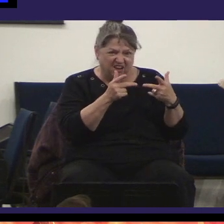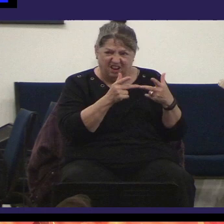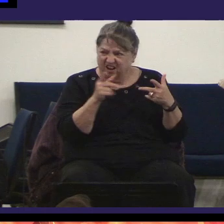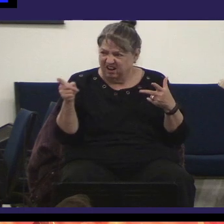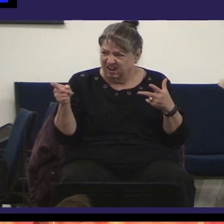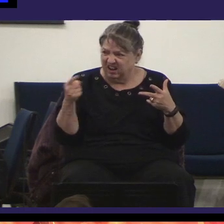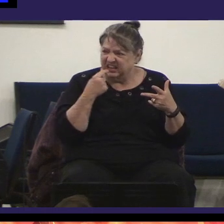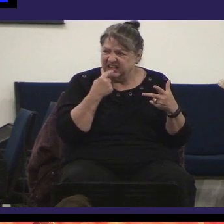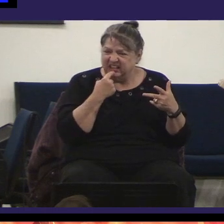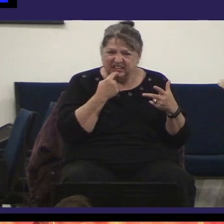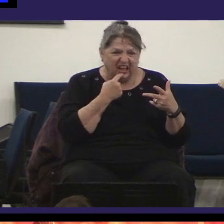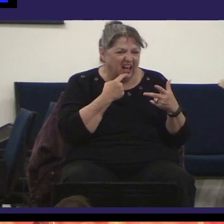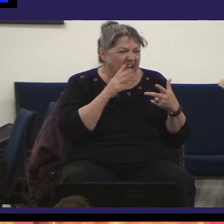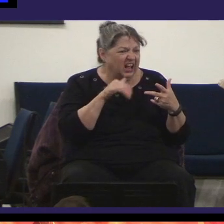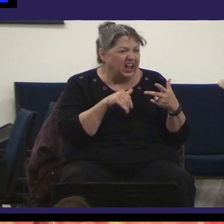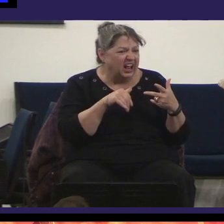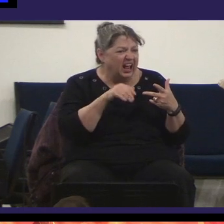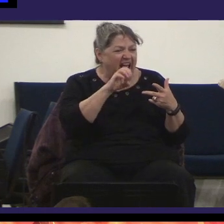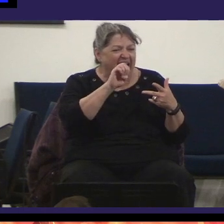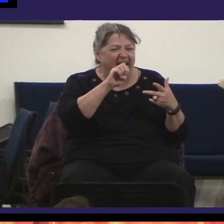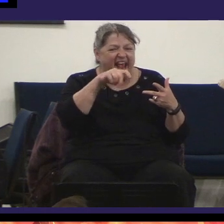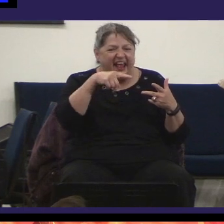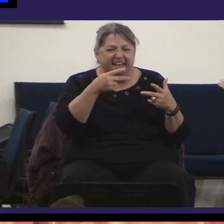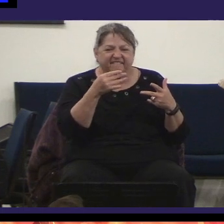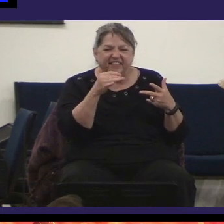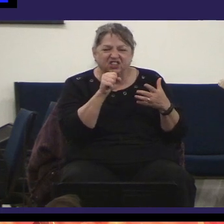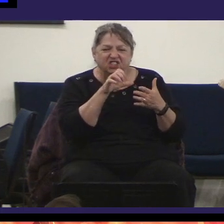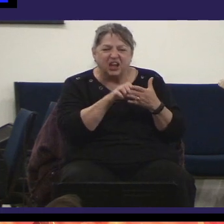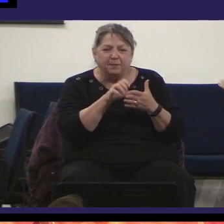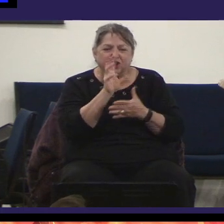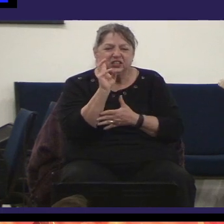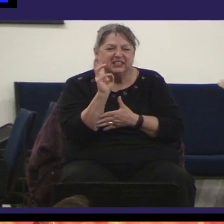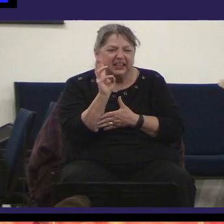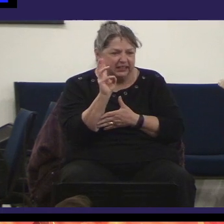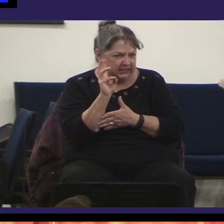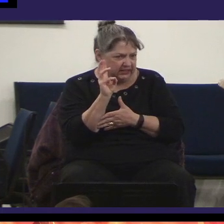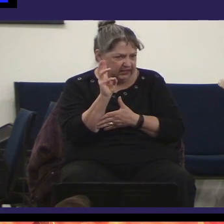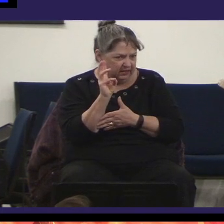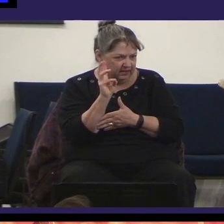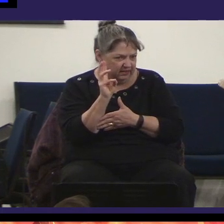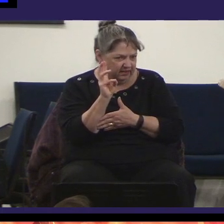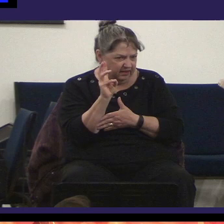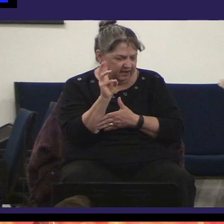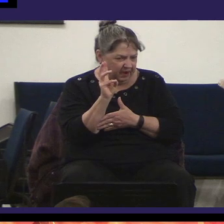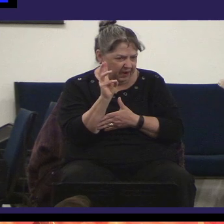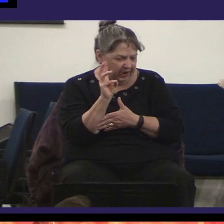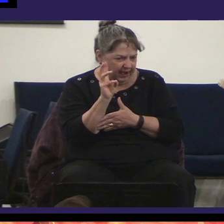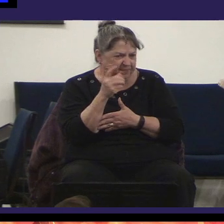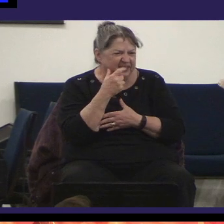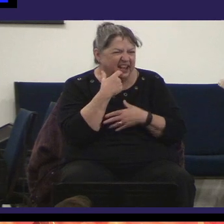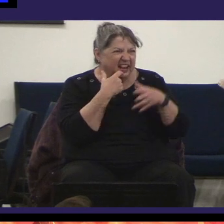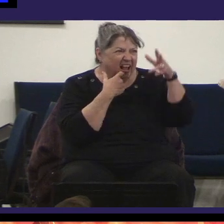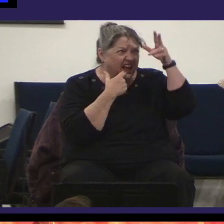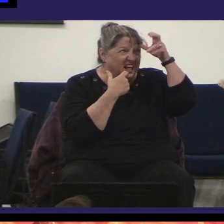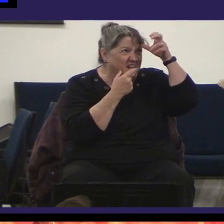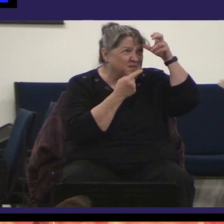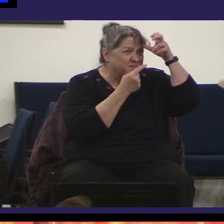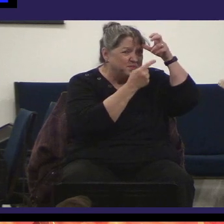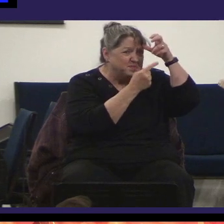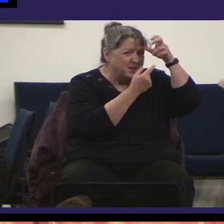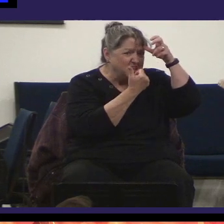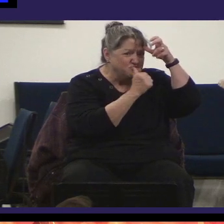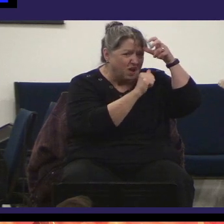said, well, let's turn to Ephesians 6 and let's see how we deal with that. And we talked about the armor of